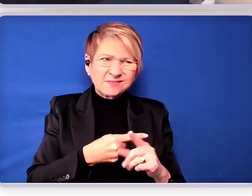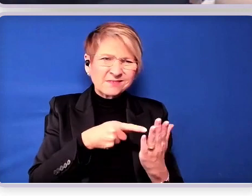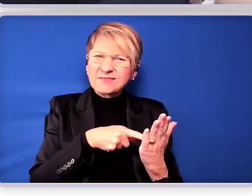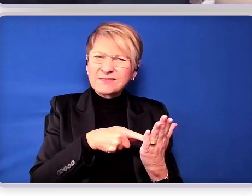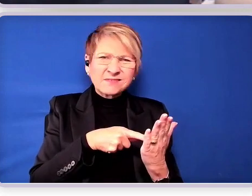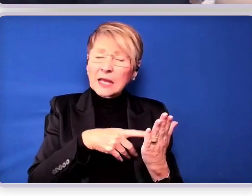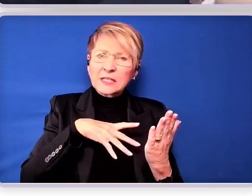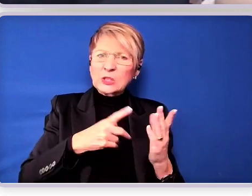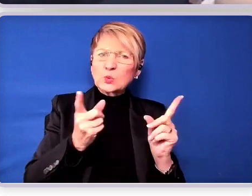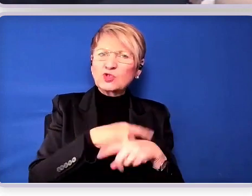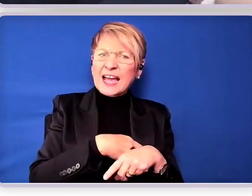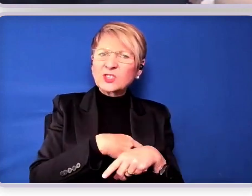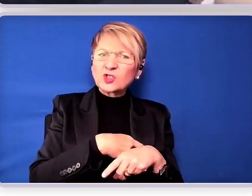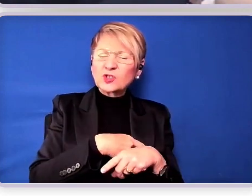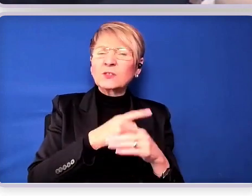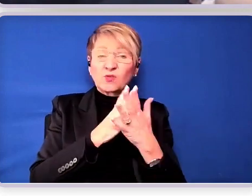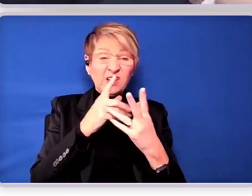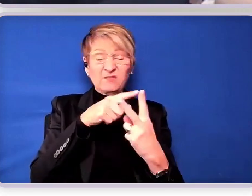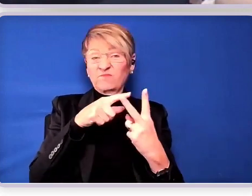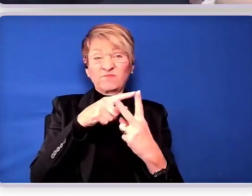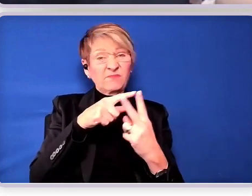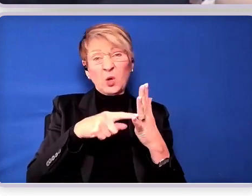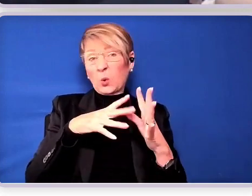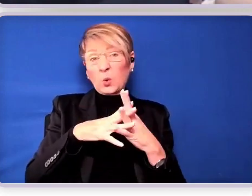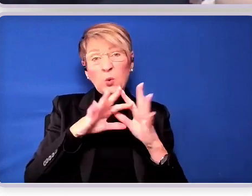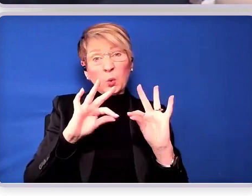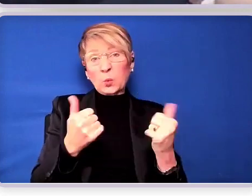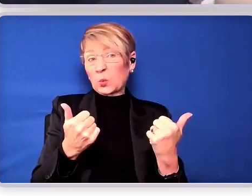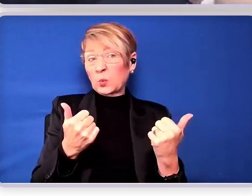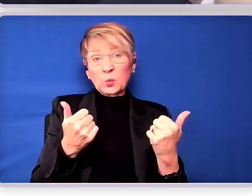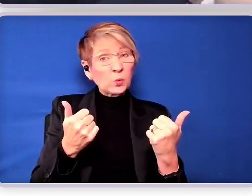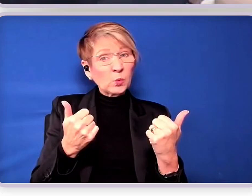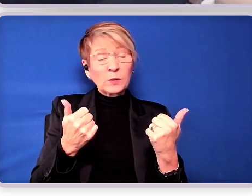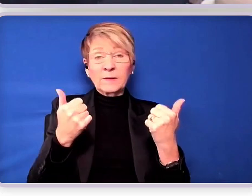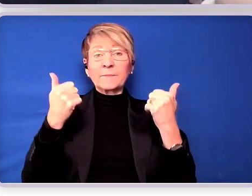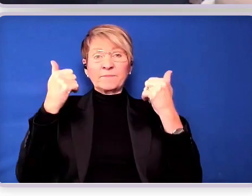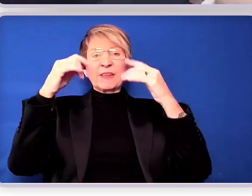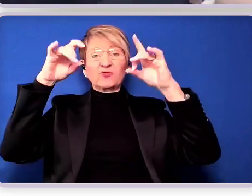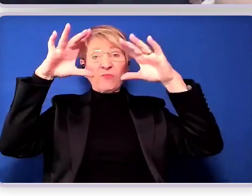we don't have great laws, but the state laws at the moment are much superior.